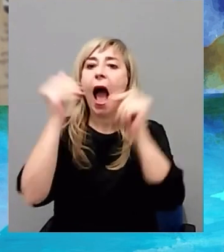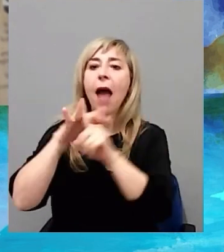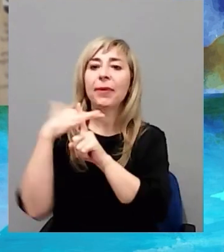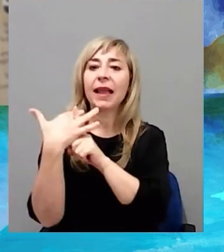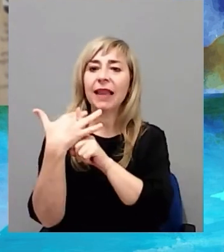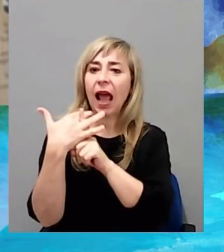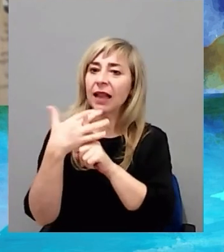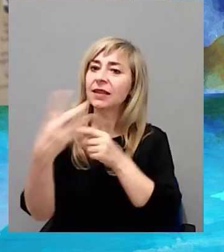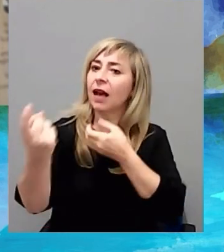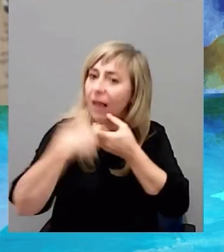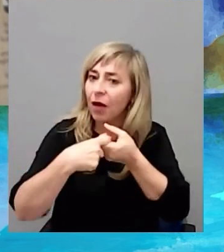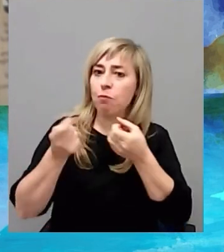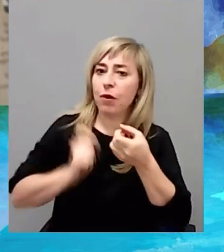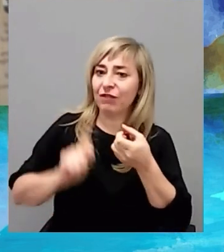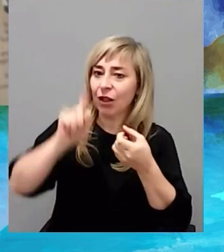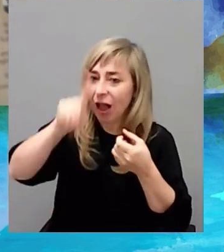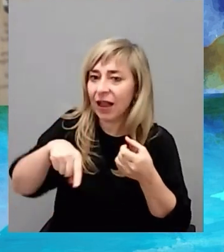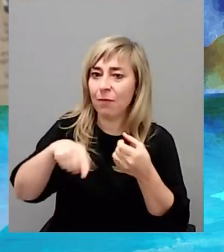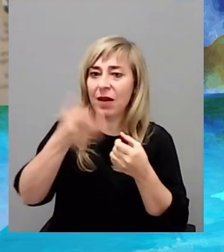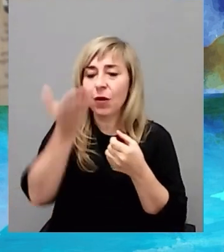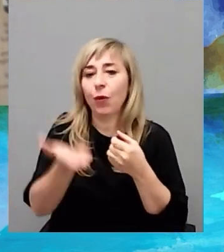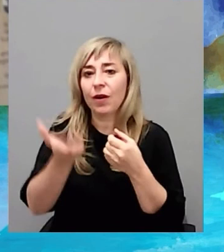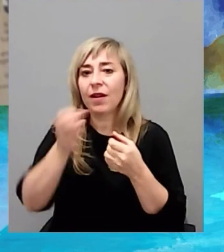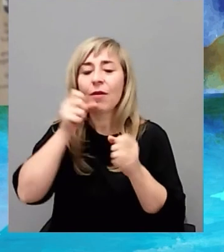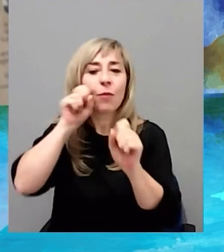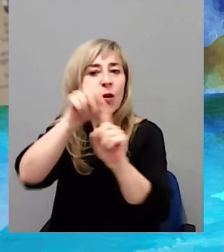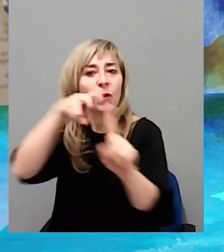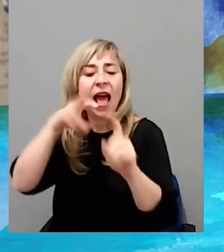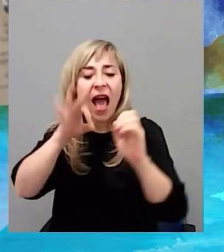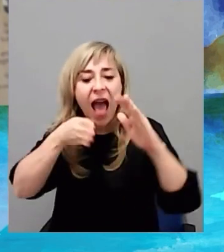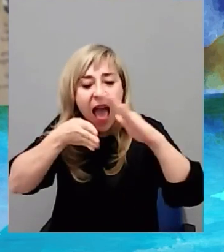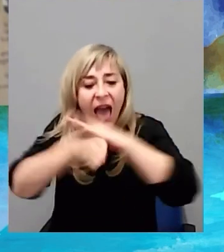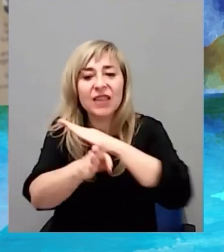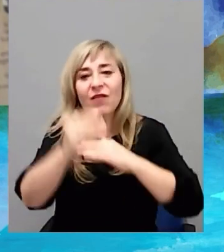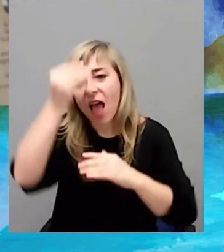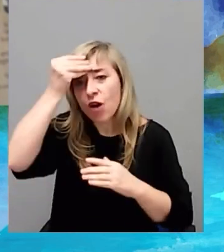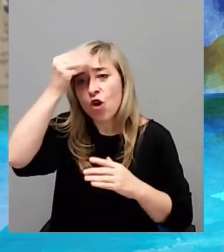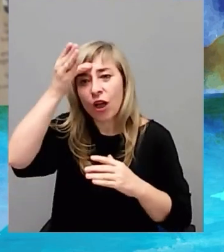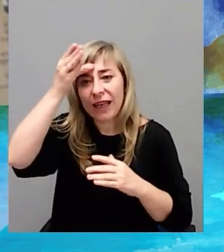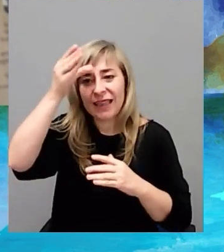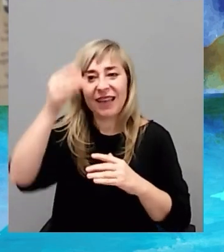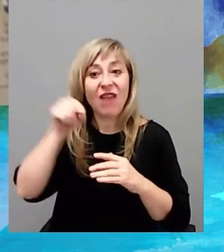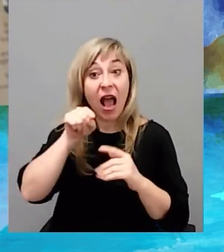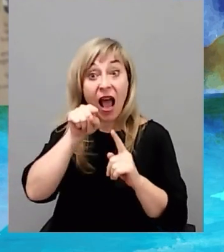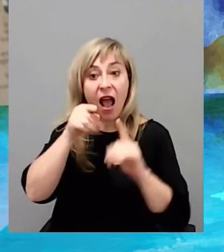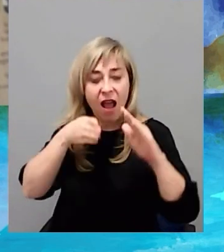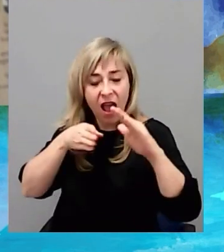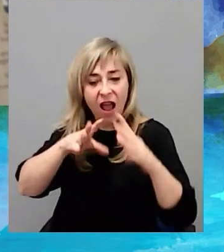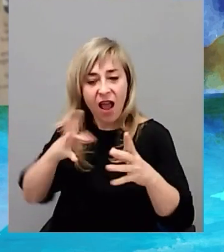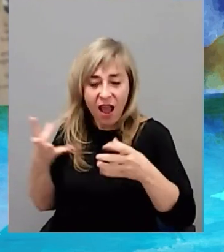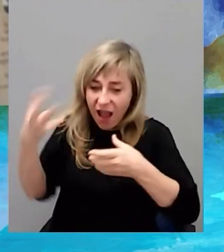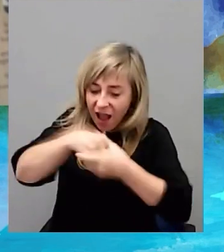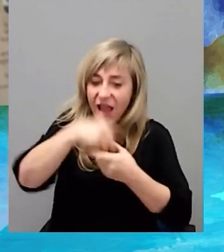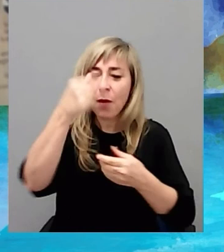for example, could understand this concept better of cognitive accessibility and how